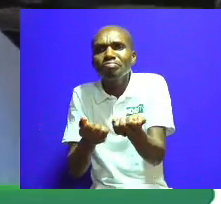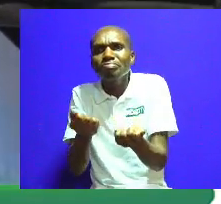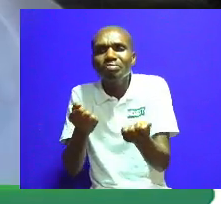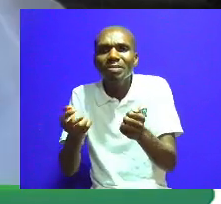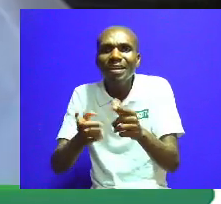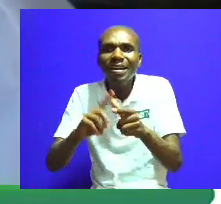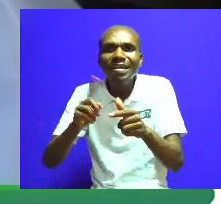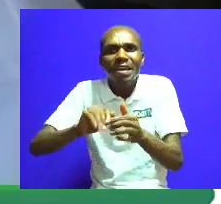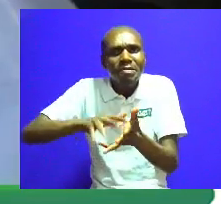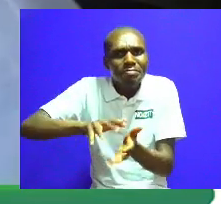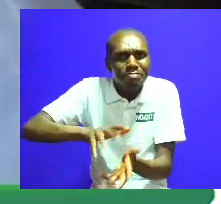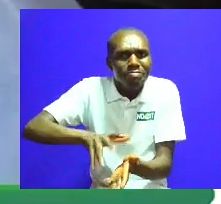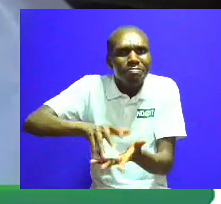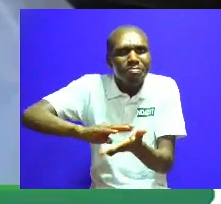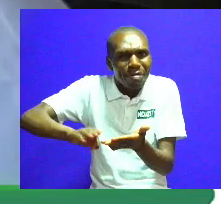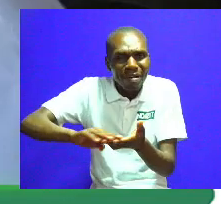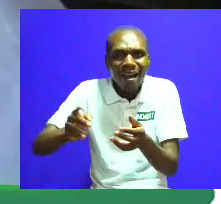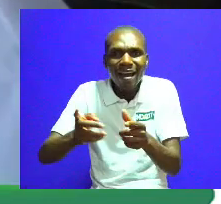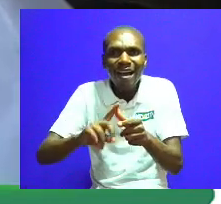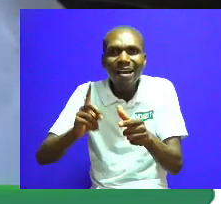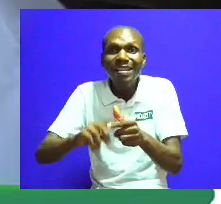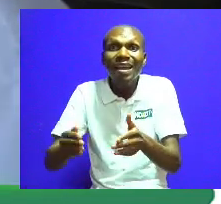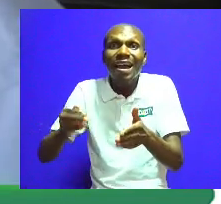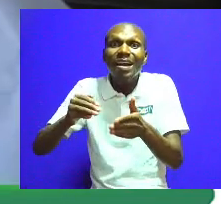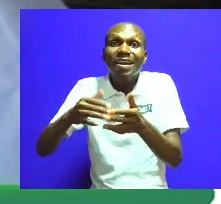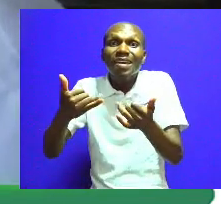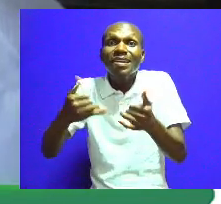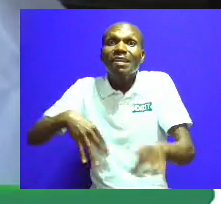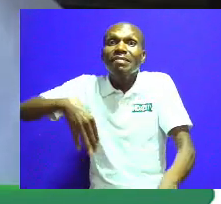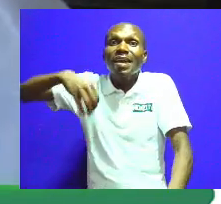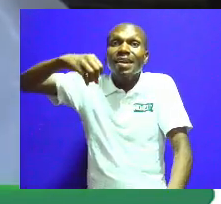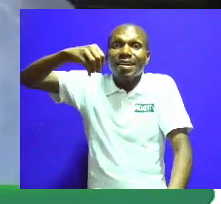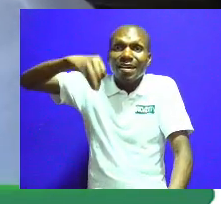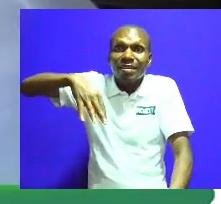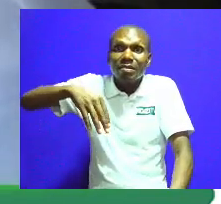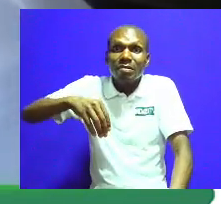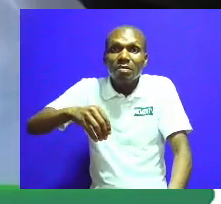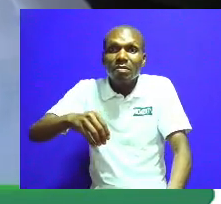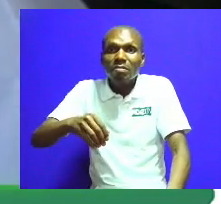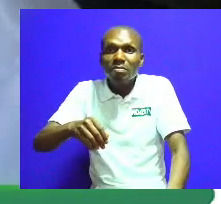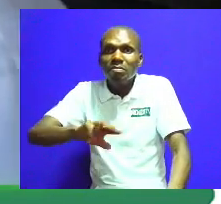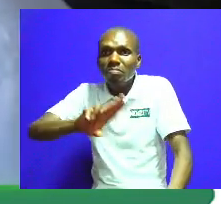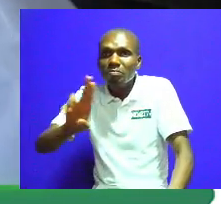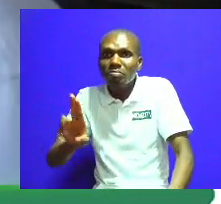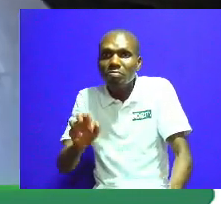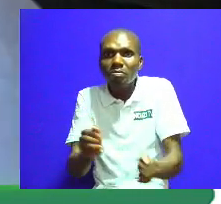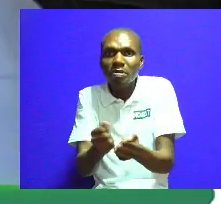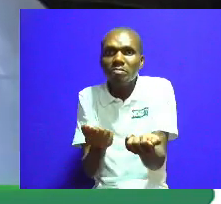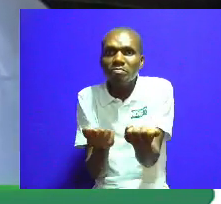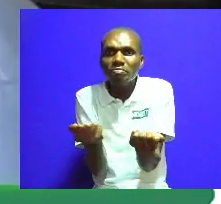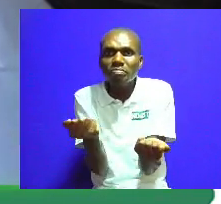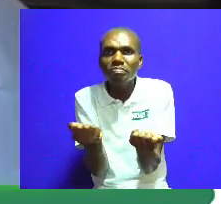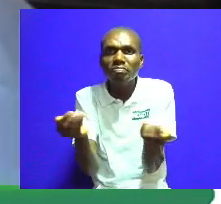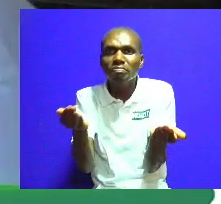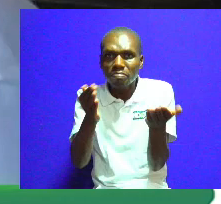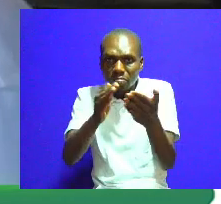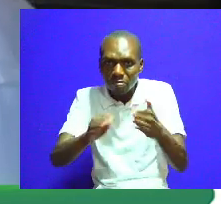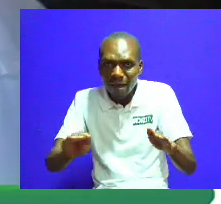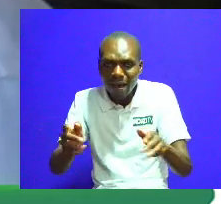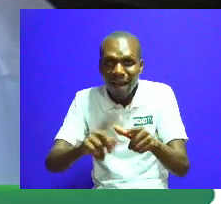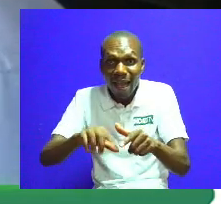so inacharge. The amount of electricity that this car is using and the distance that are going to cover is